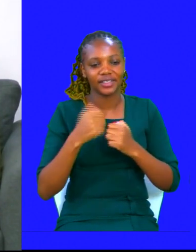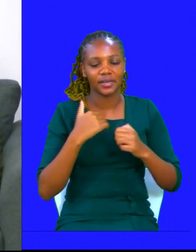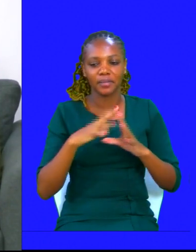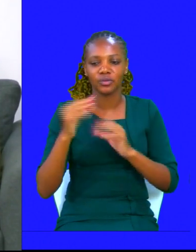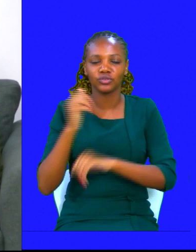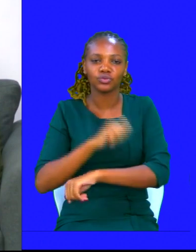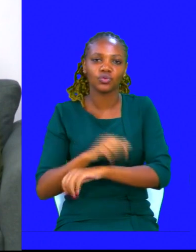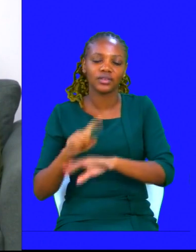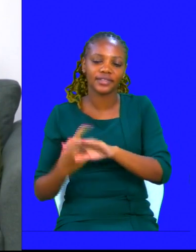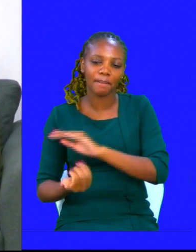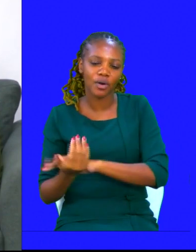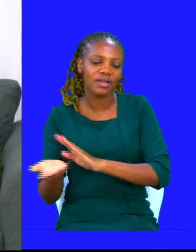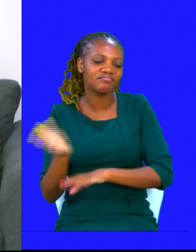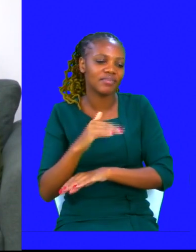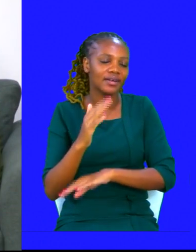and coming back in the evening alone.